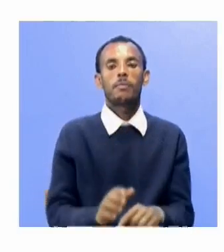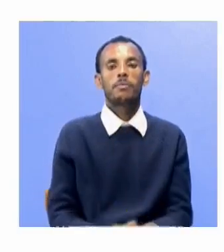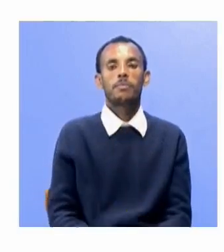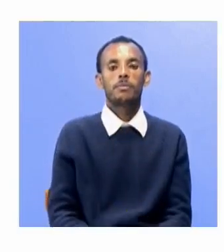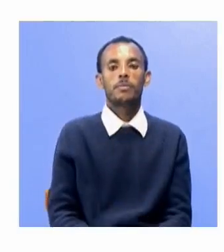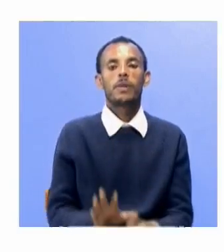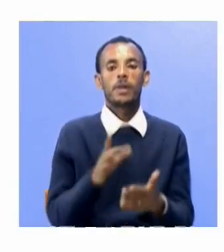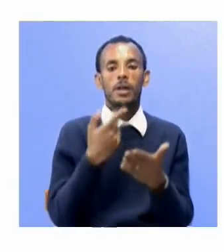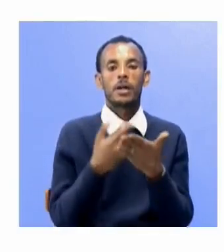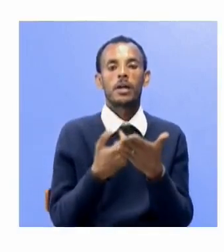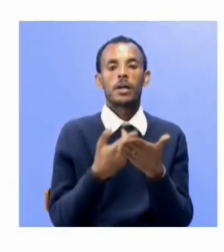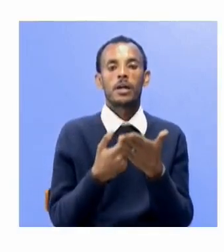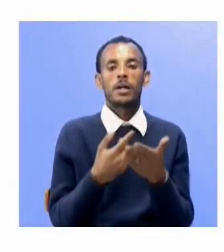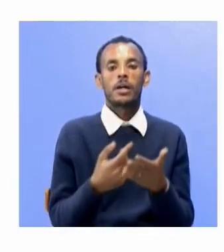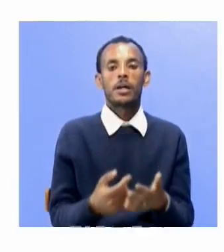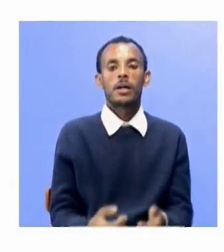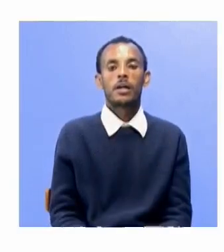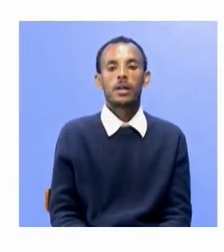Here,